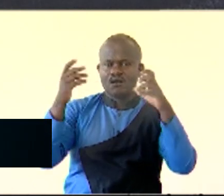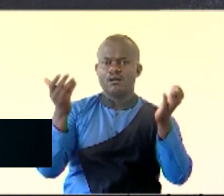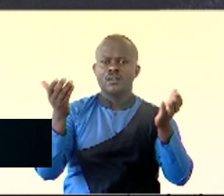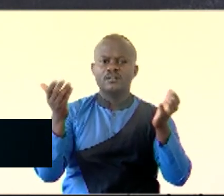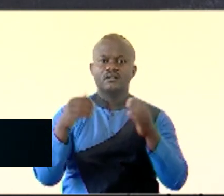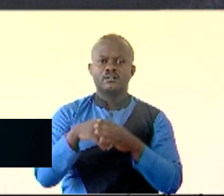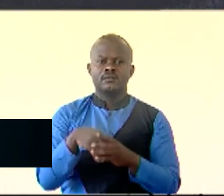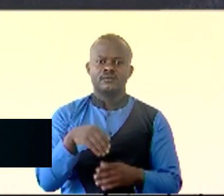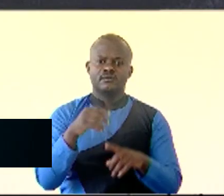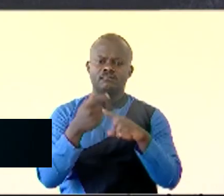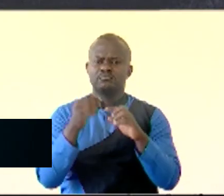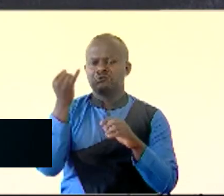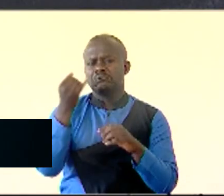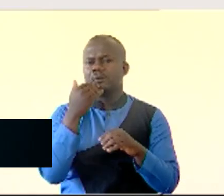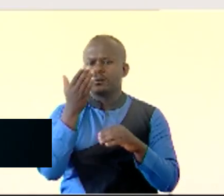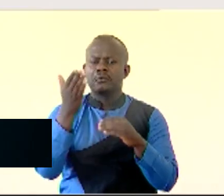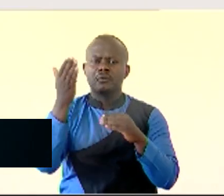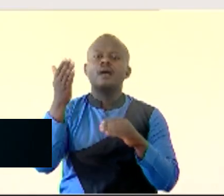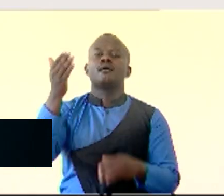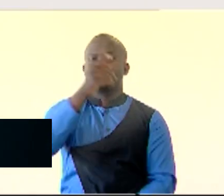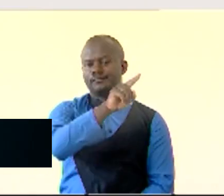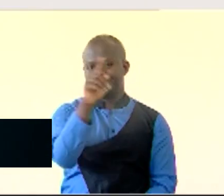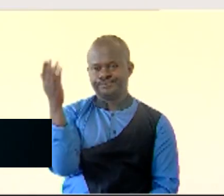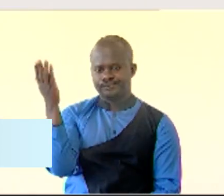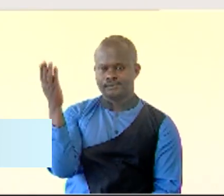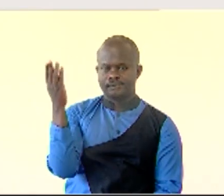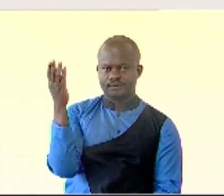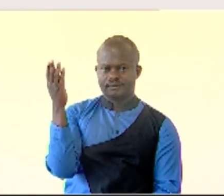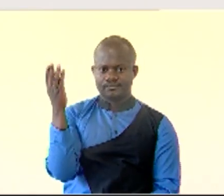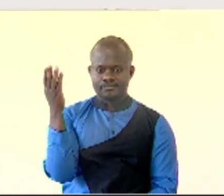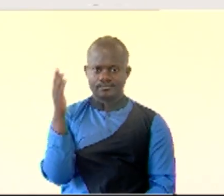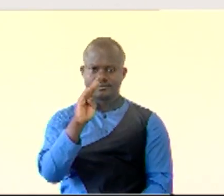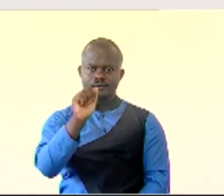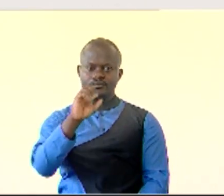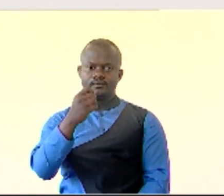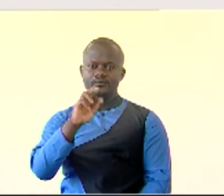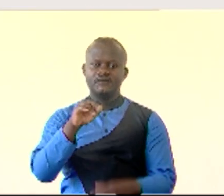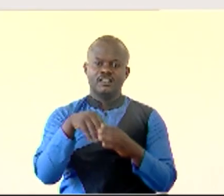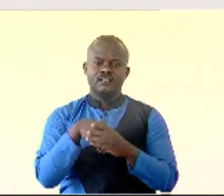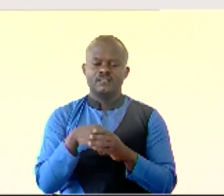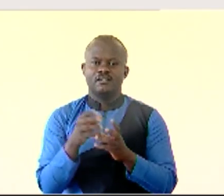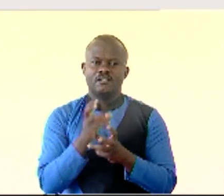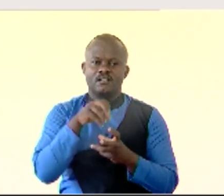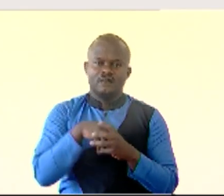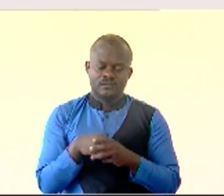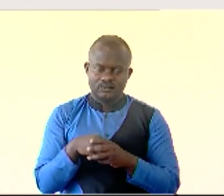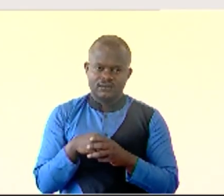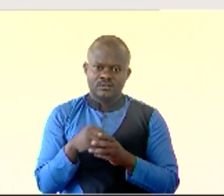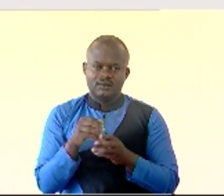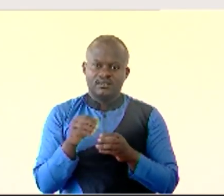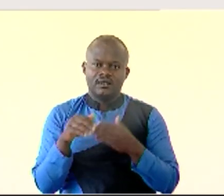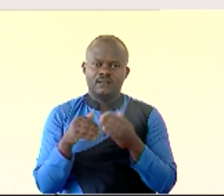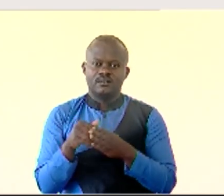They are engulfing the bacteria. You see on that diagram being engulfed. The bacteria are digested by the enzymes, and the